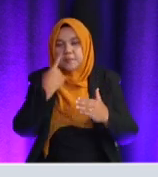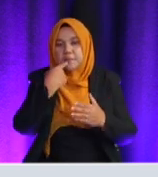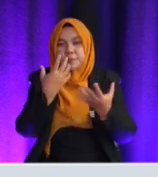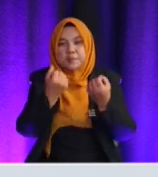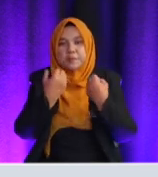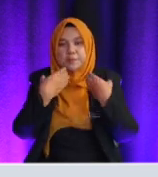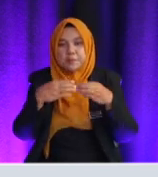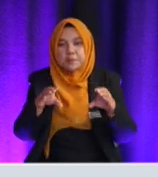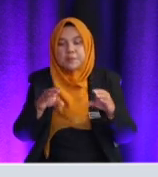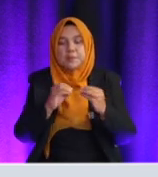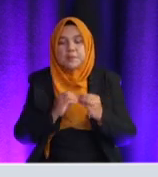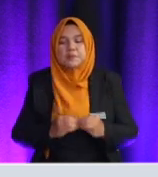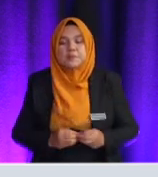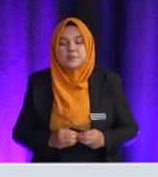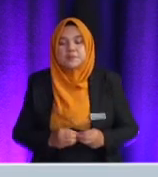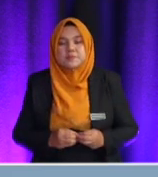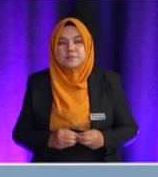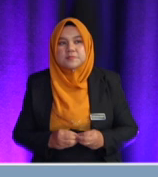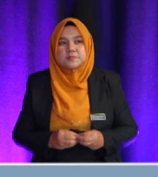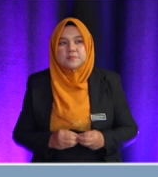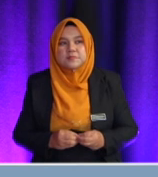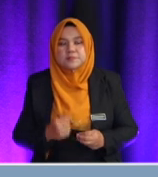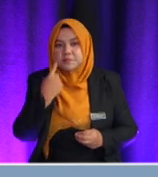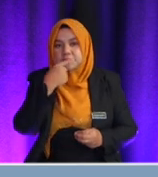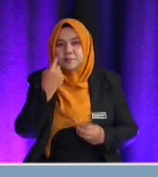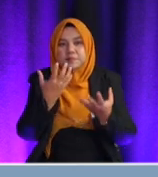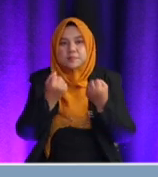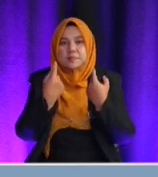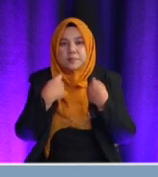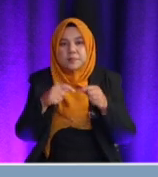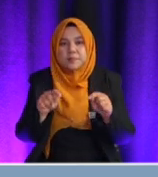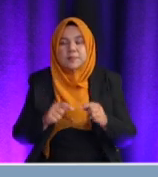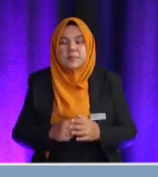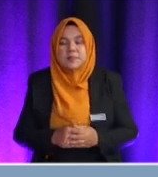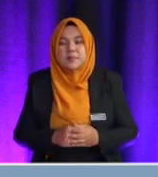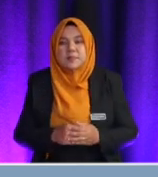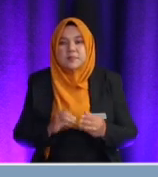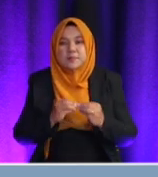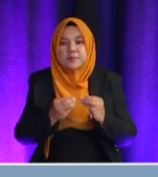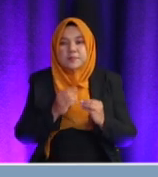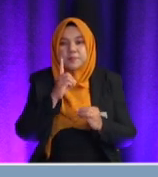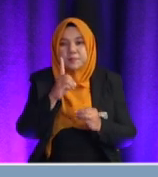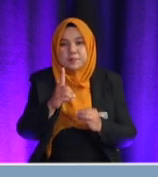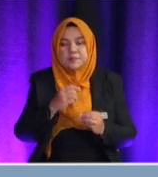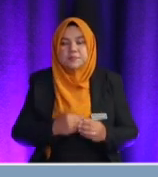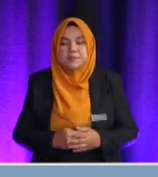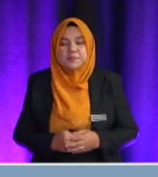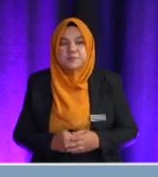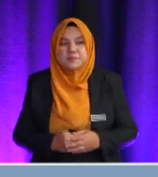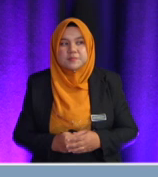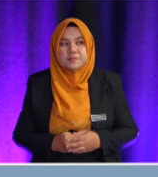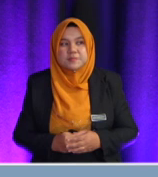first one? Anyone online who would like to try for the first one? Who's the first to go?